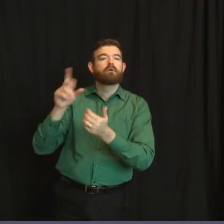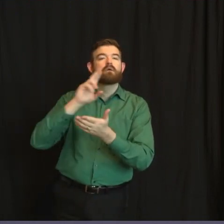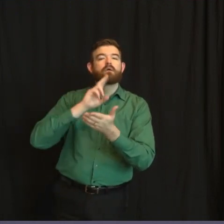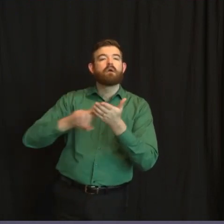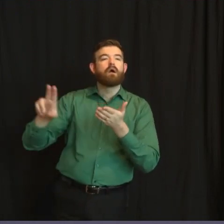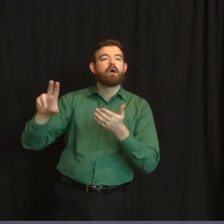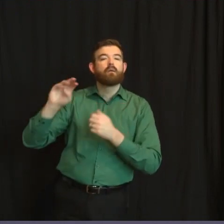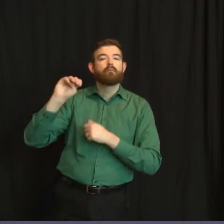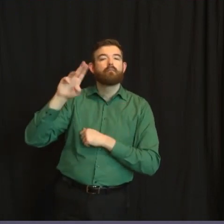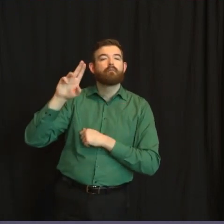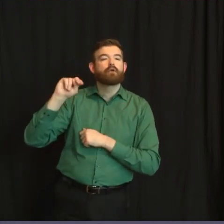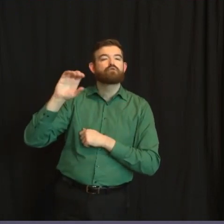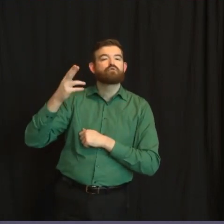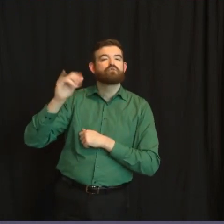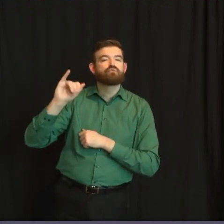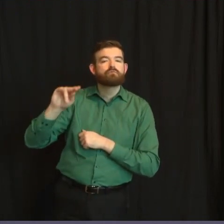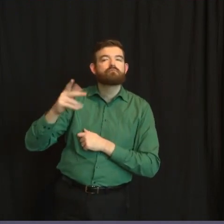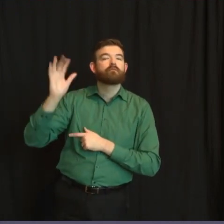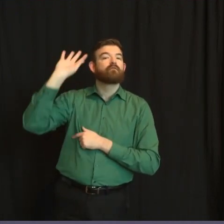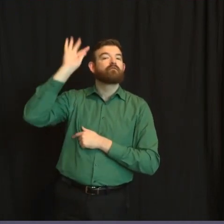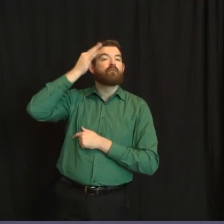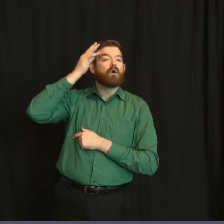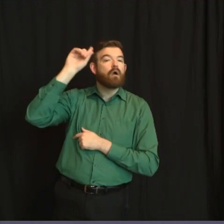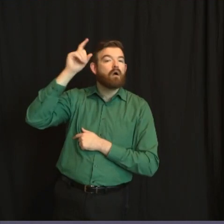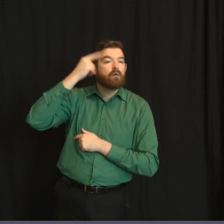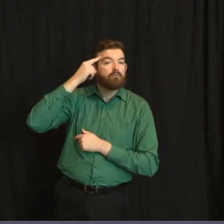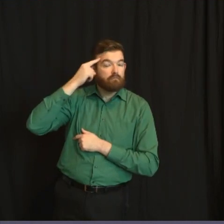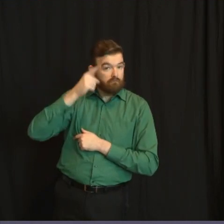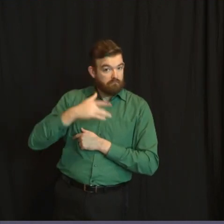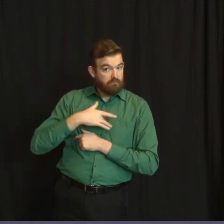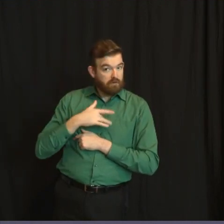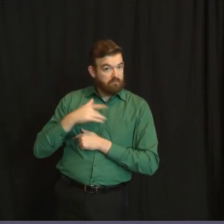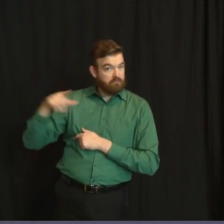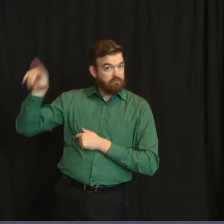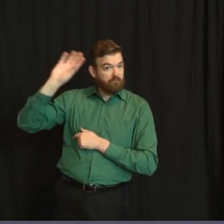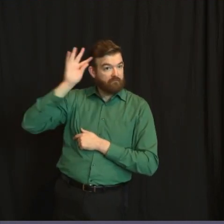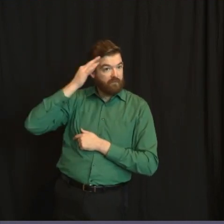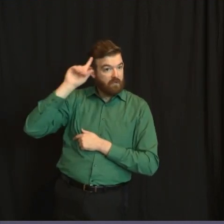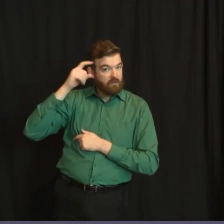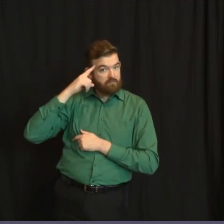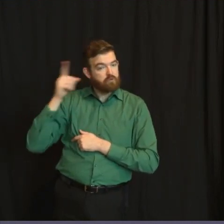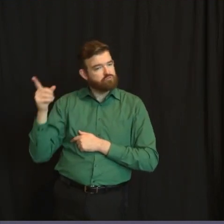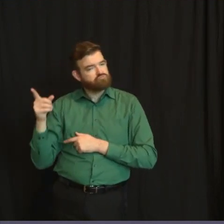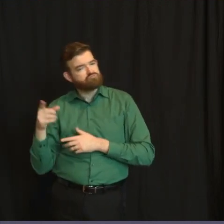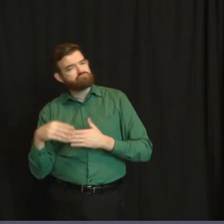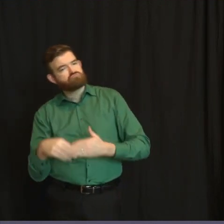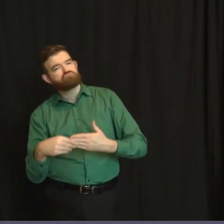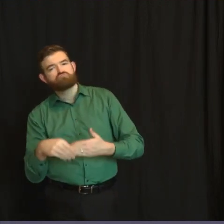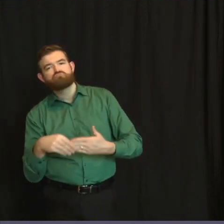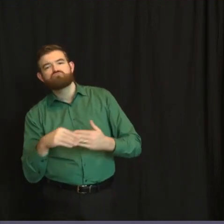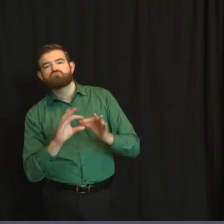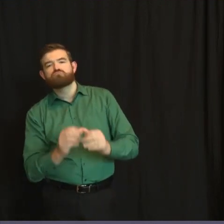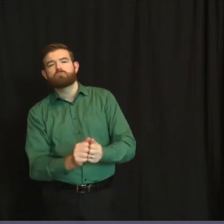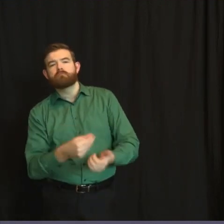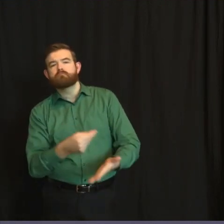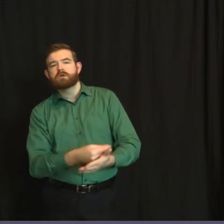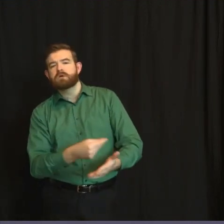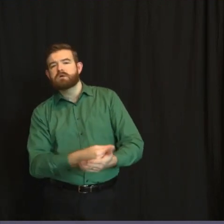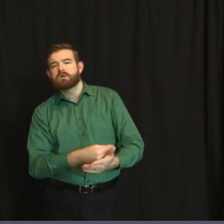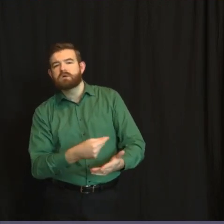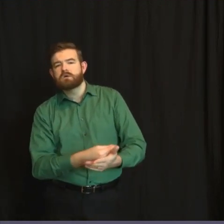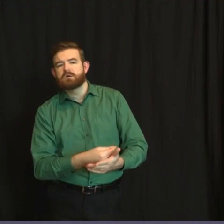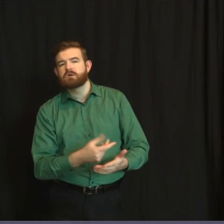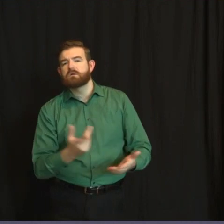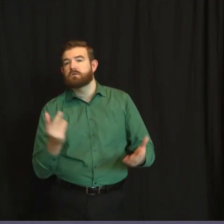is there an assurance now that you'll get more flexibility with state aid? Have they promised more aid? There are 670 licensed long-term